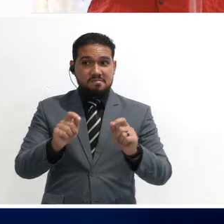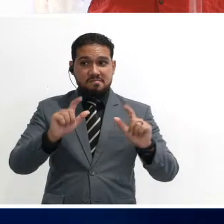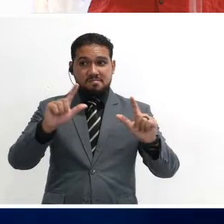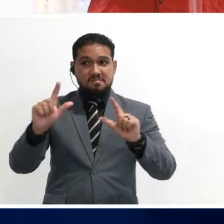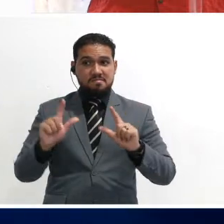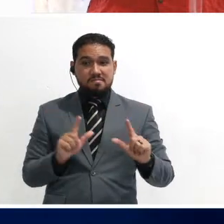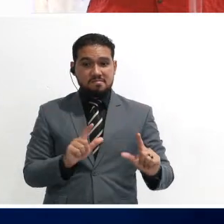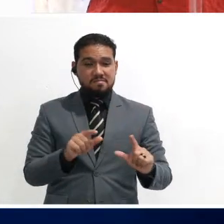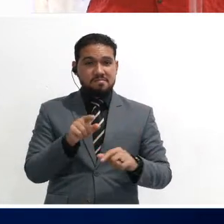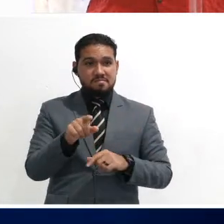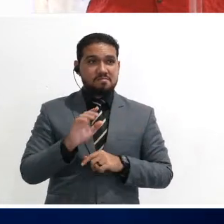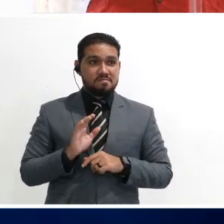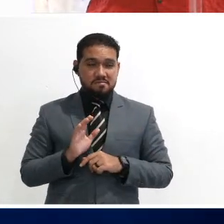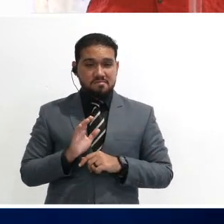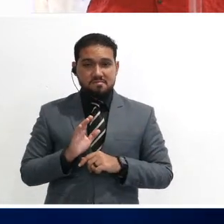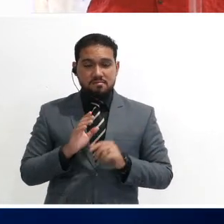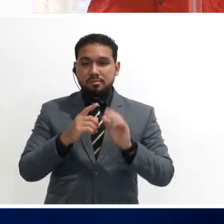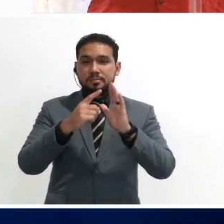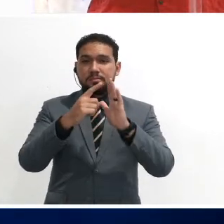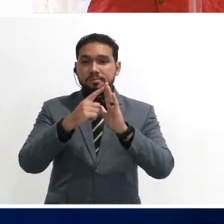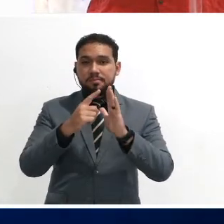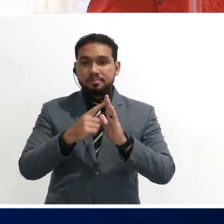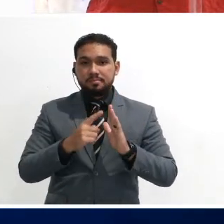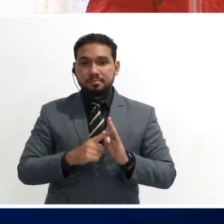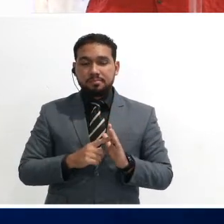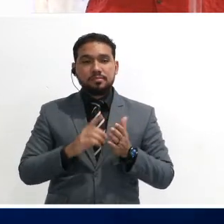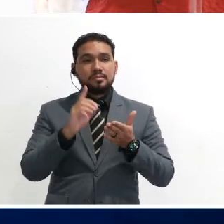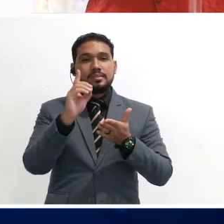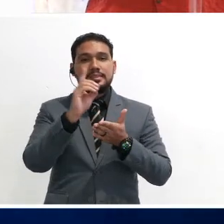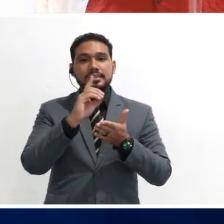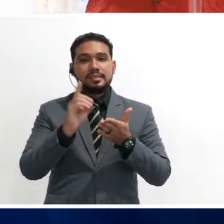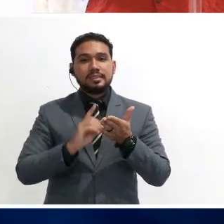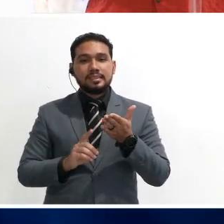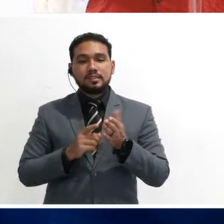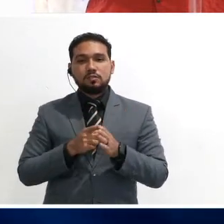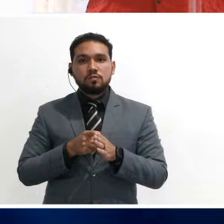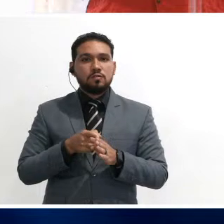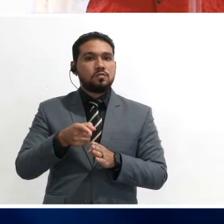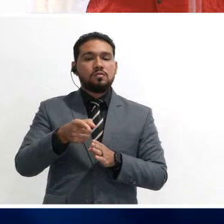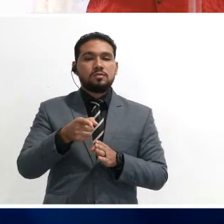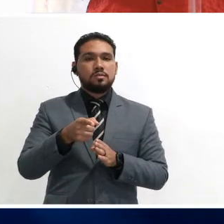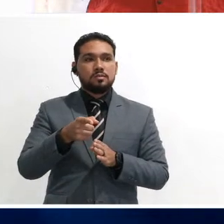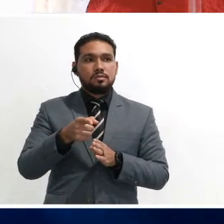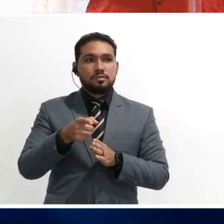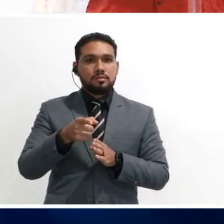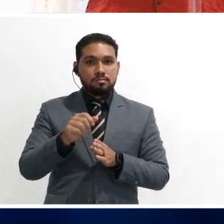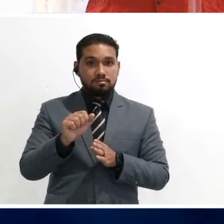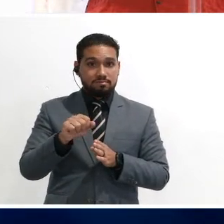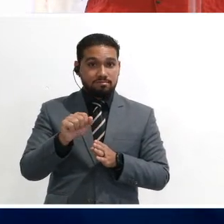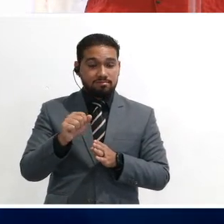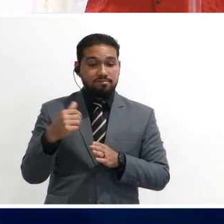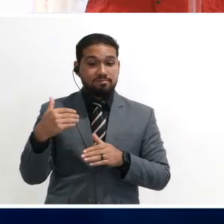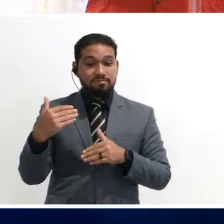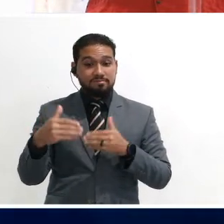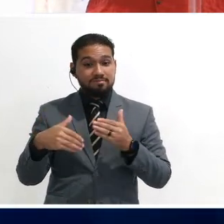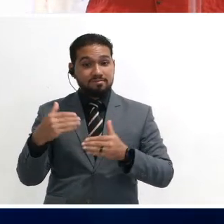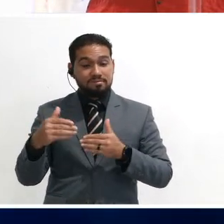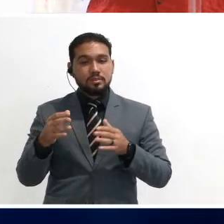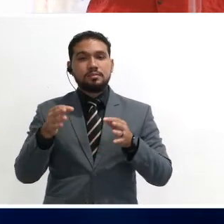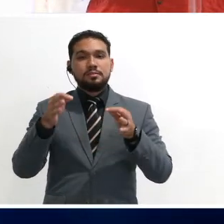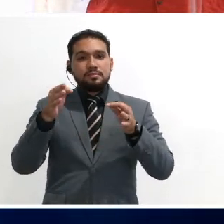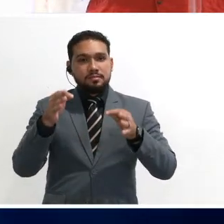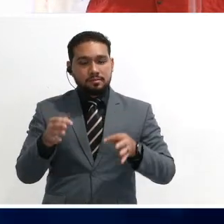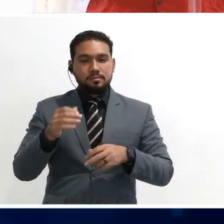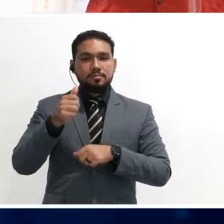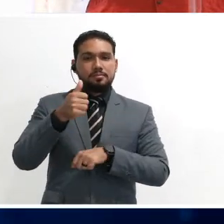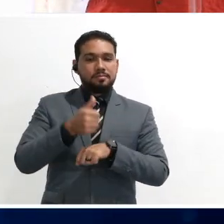here of an original design that was converted to a system in package and the type of space savings that you get